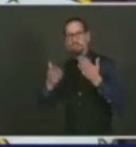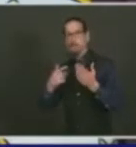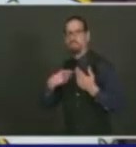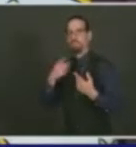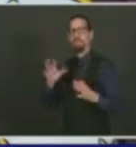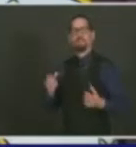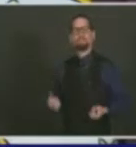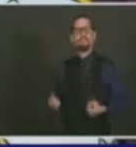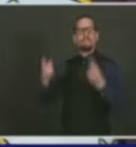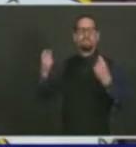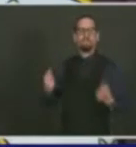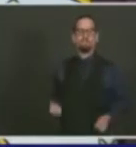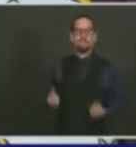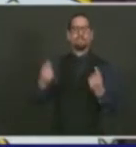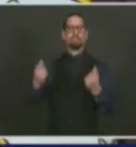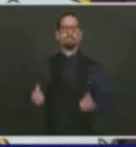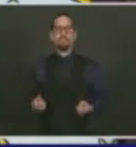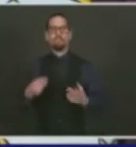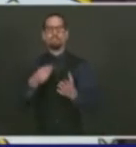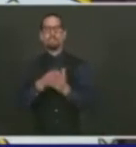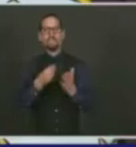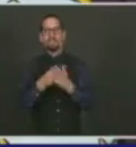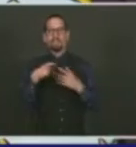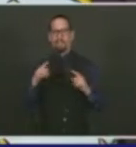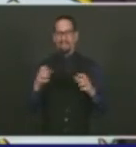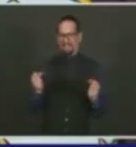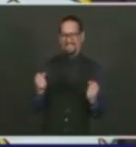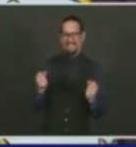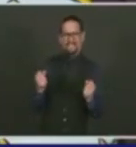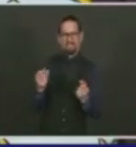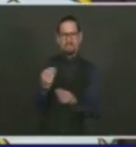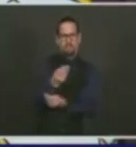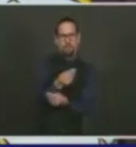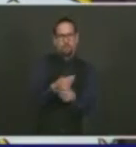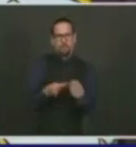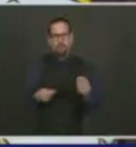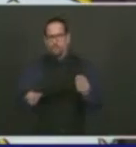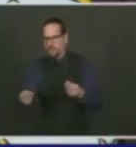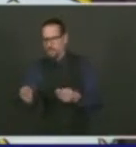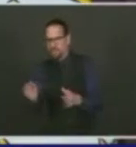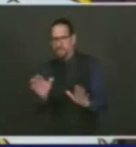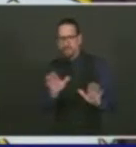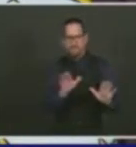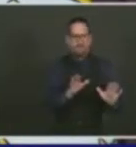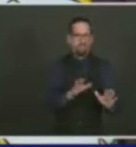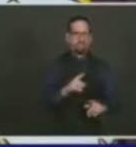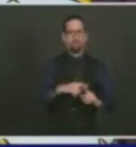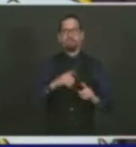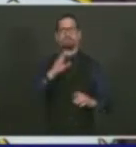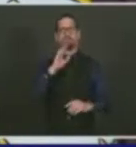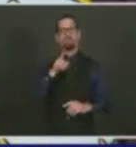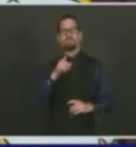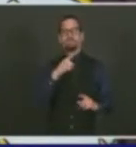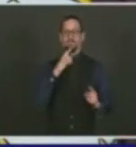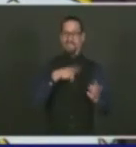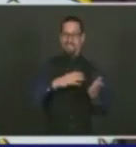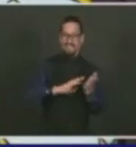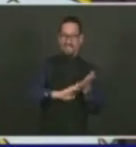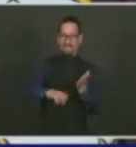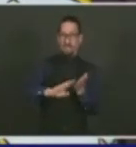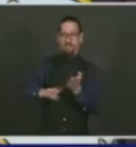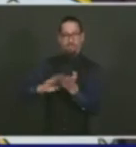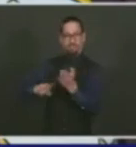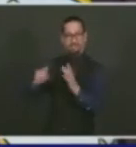in state government. But here's the reality. Two things. One, laying off state workers, like, I need